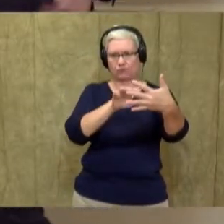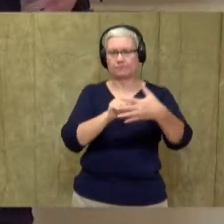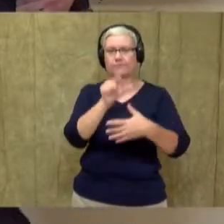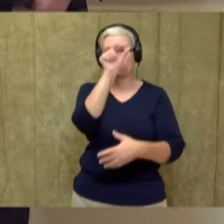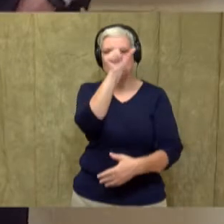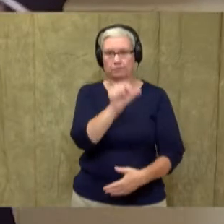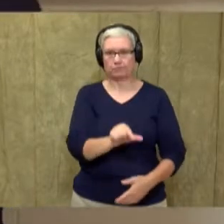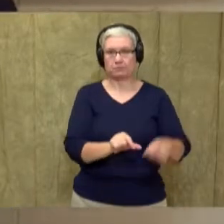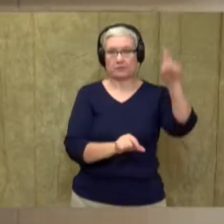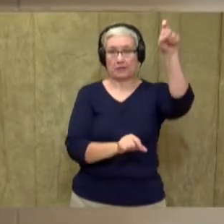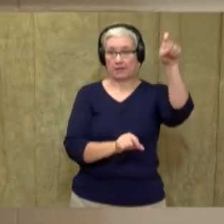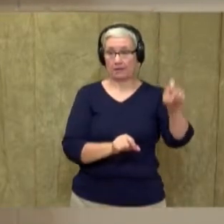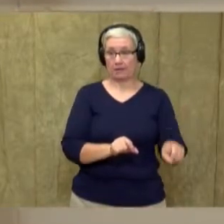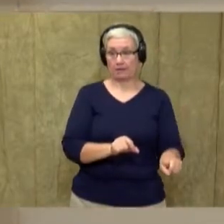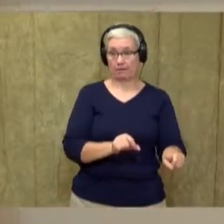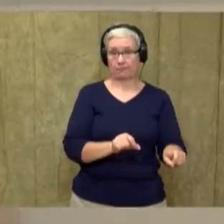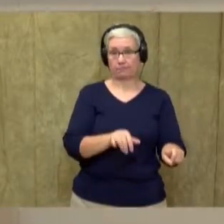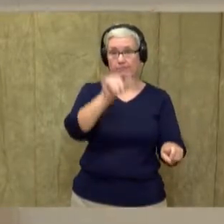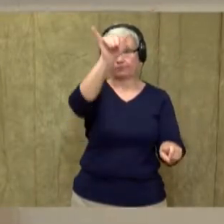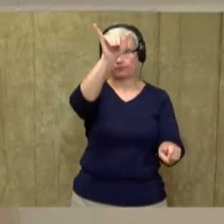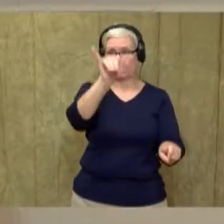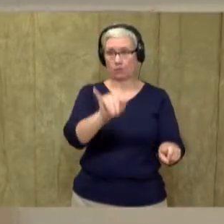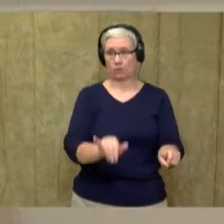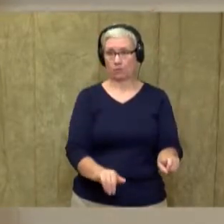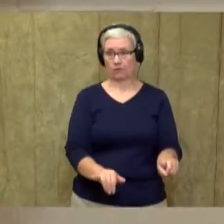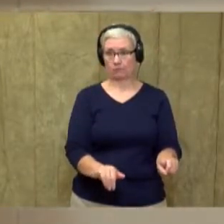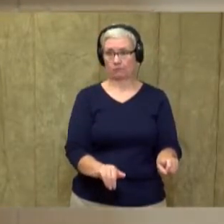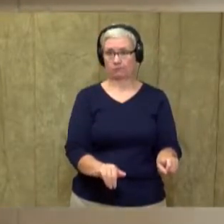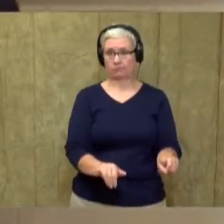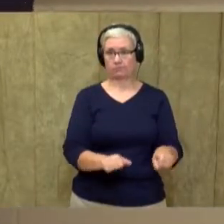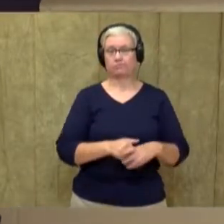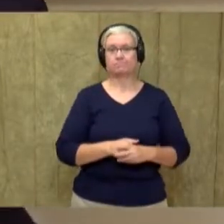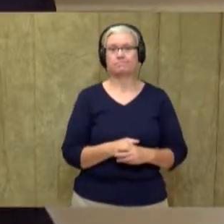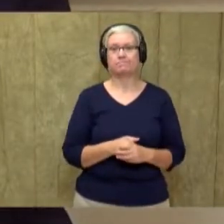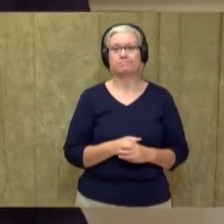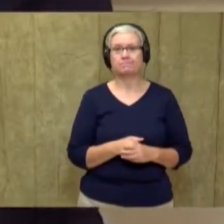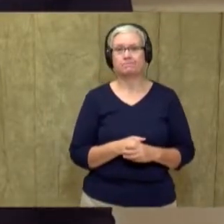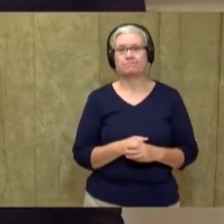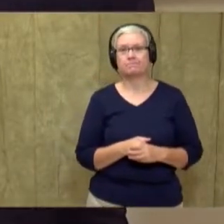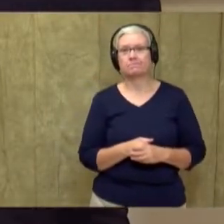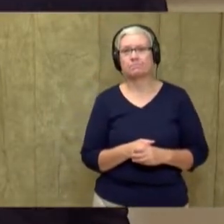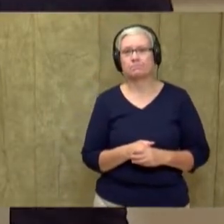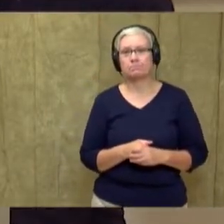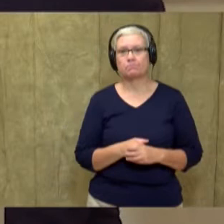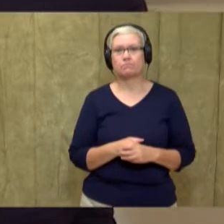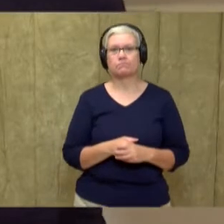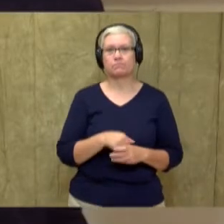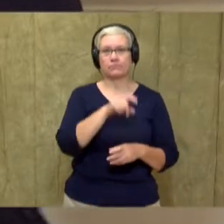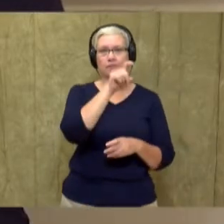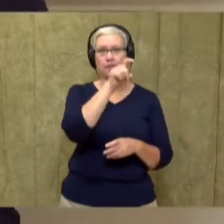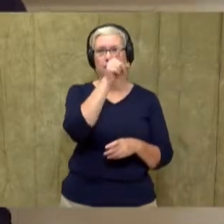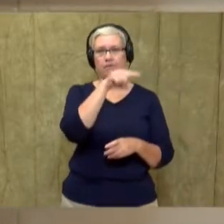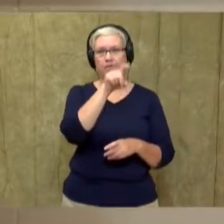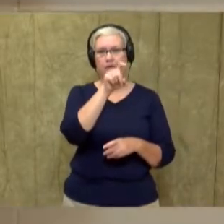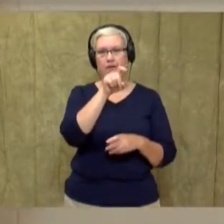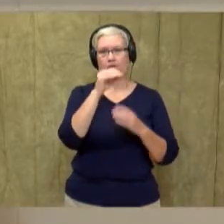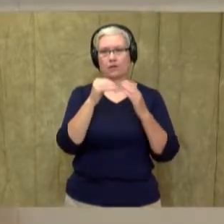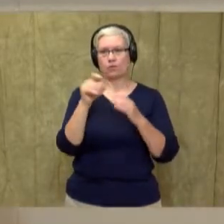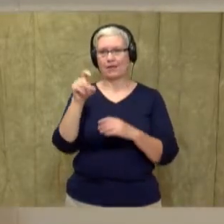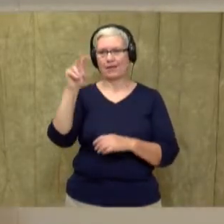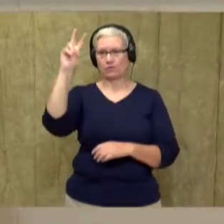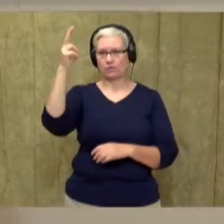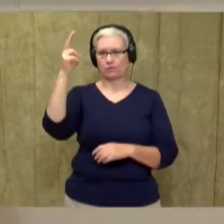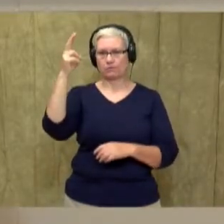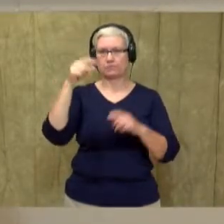table here is a table of values for the function f of x is equal to x squared, where the left-hand side,